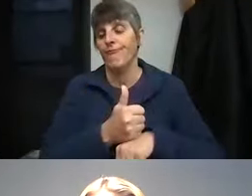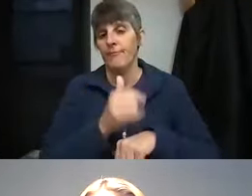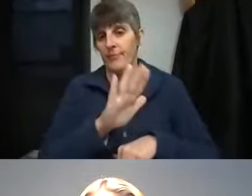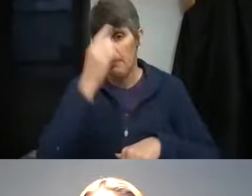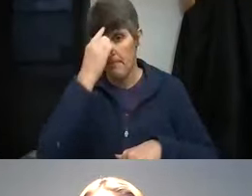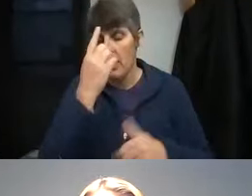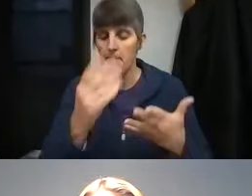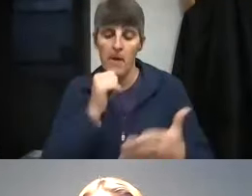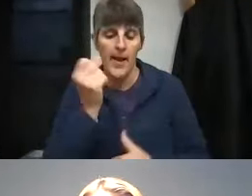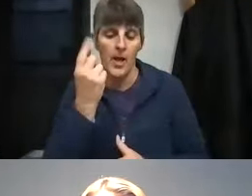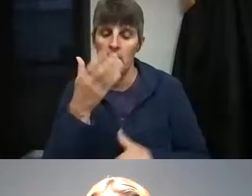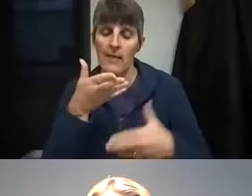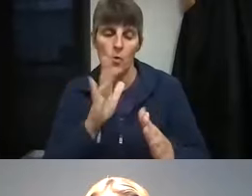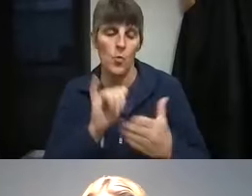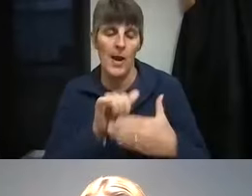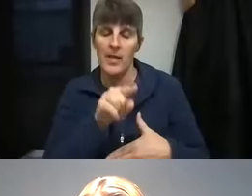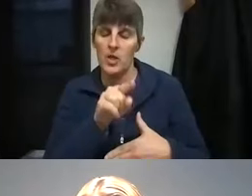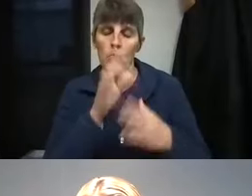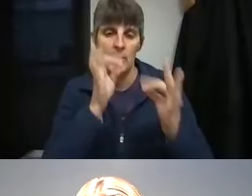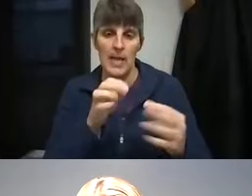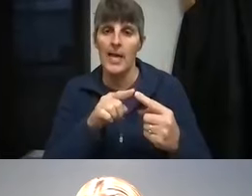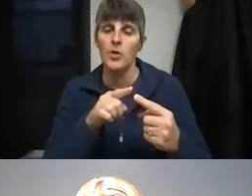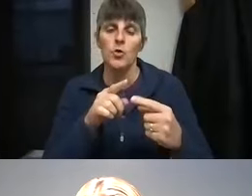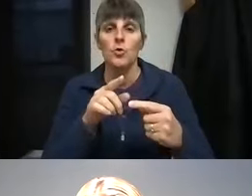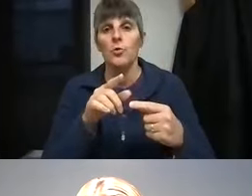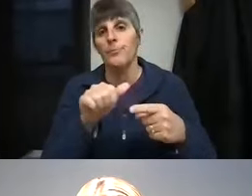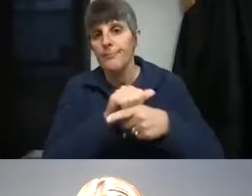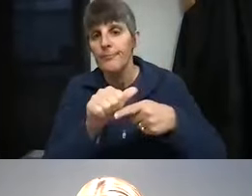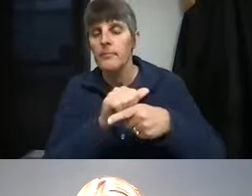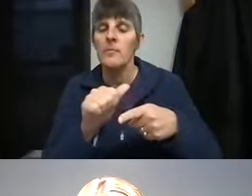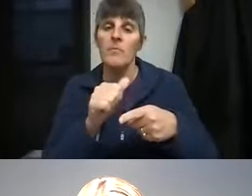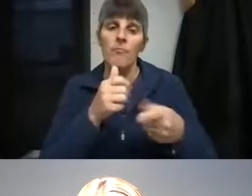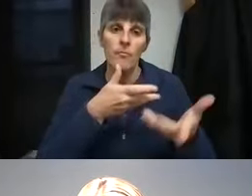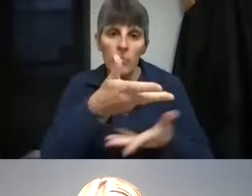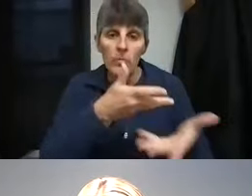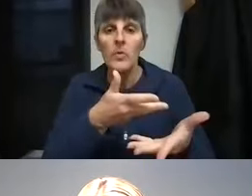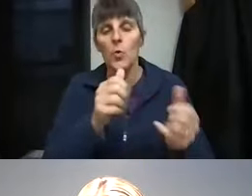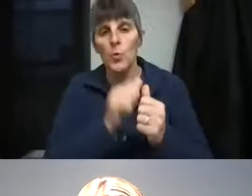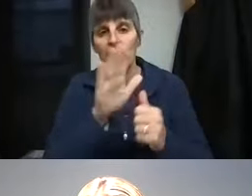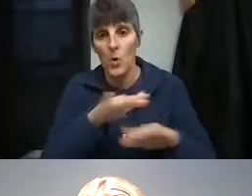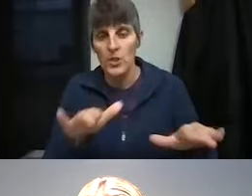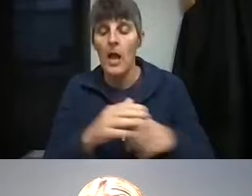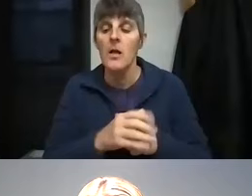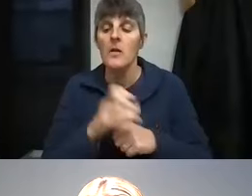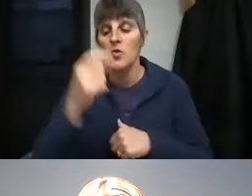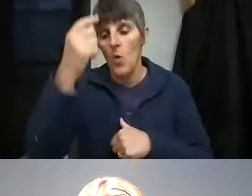they might not understand the way that you choose to discipline your child. So I think